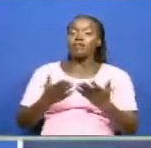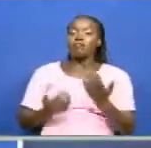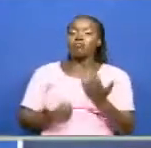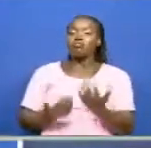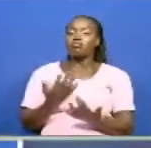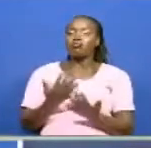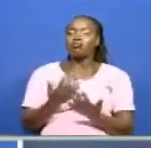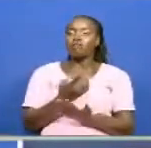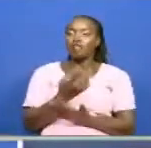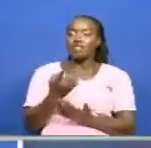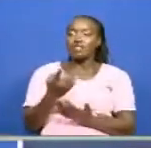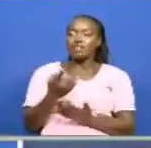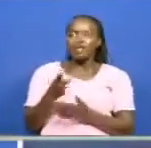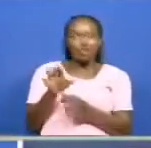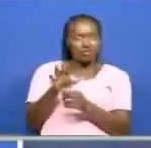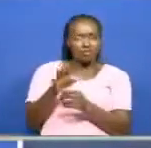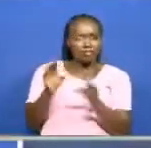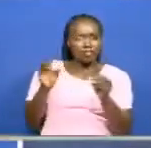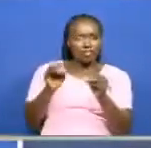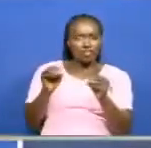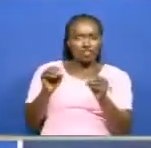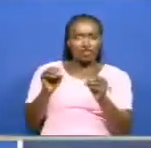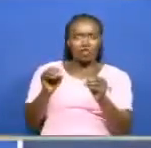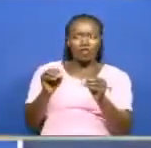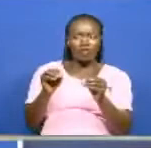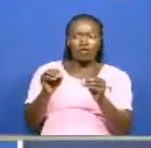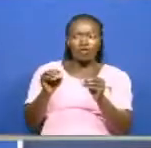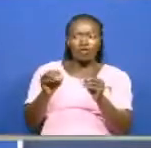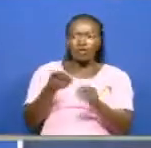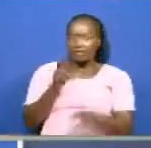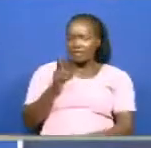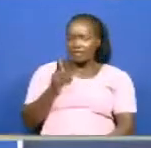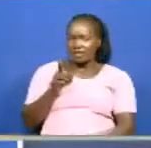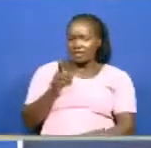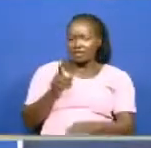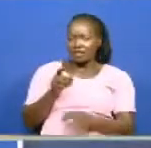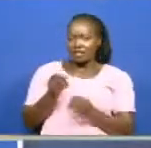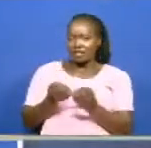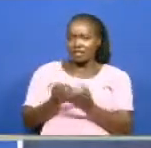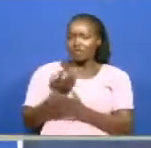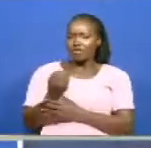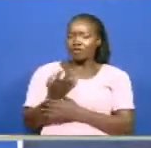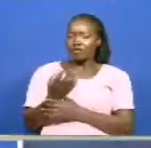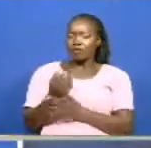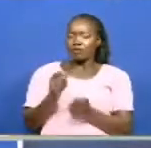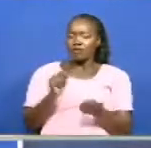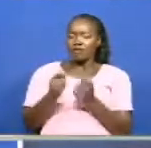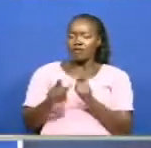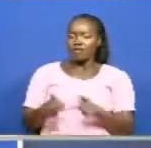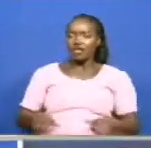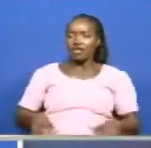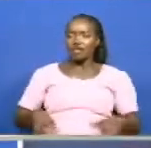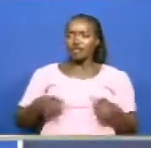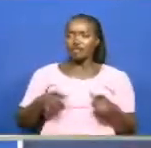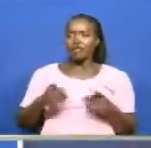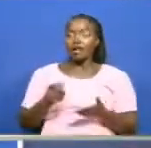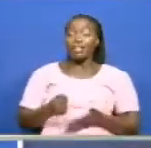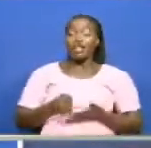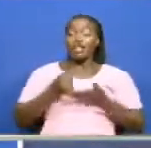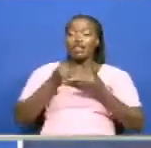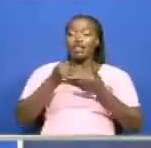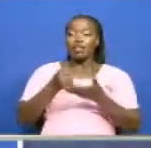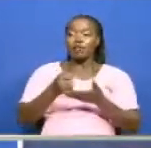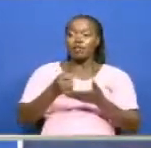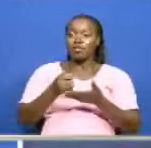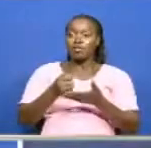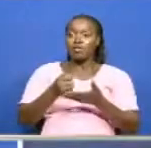fish, I'm talking about seaweed. This crop has changed their lifestyles for good. It has helped them